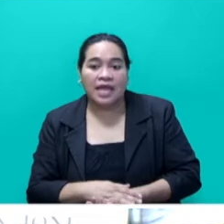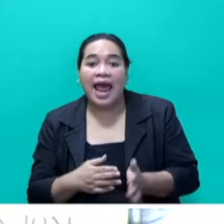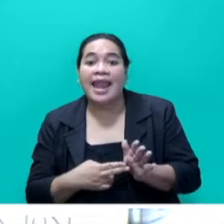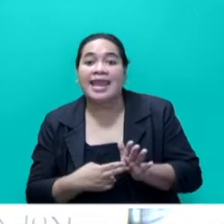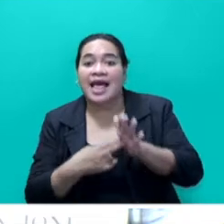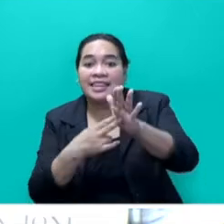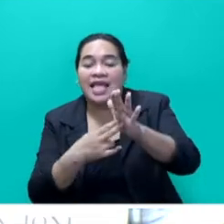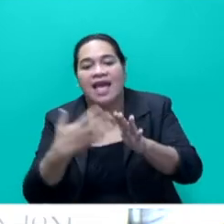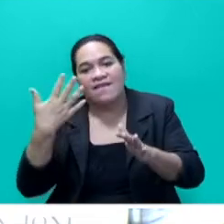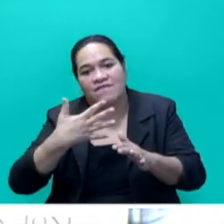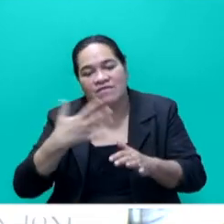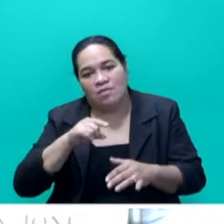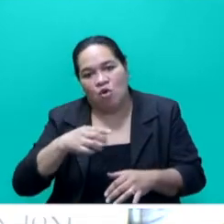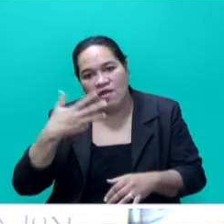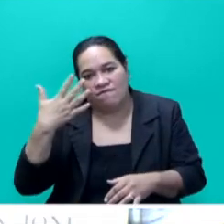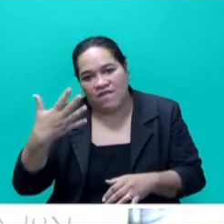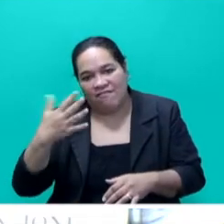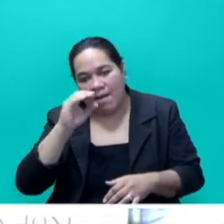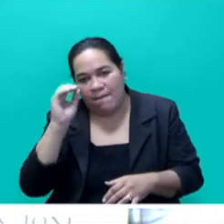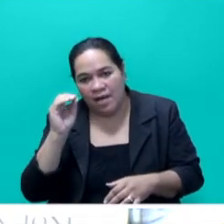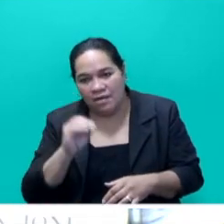Nandi, 15.5%, which was about